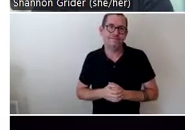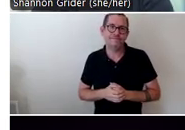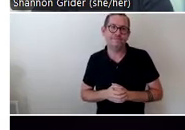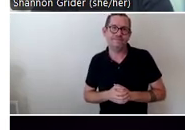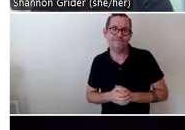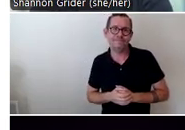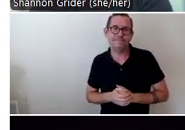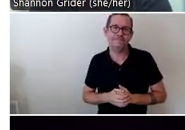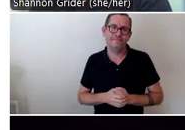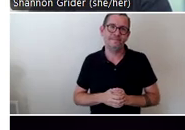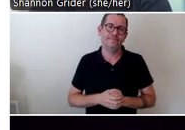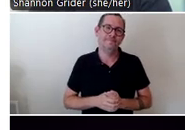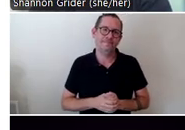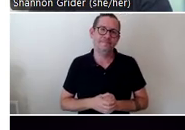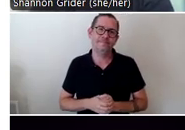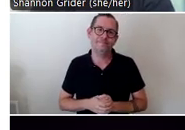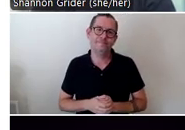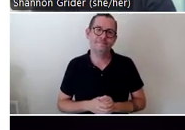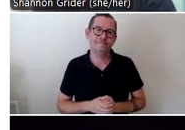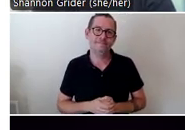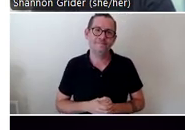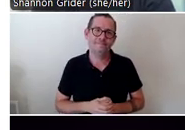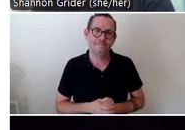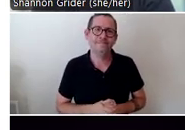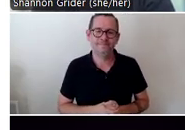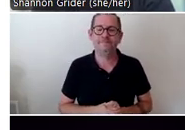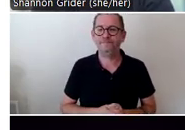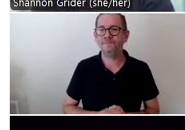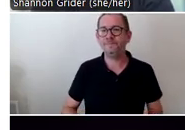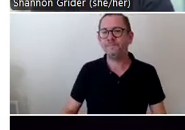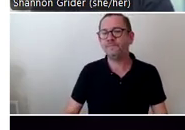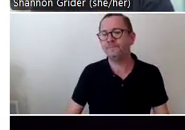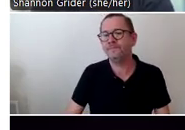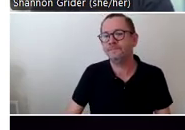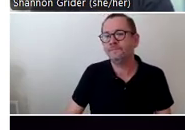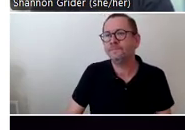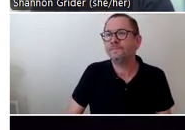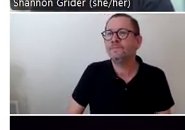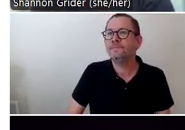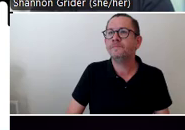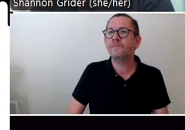the interpreter coming, and then the client knows that they can come and have access at their appointment.